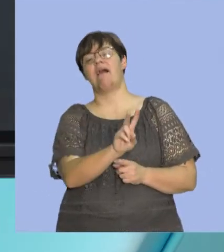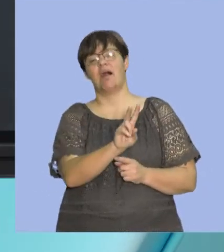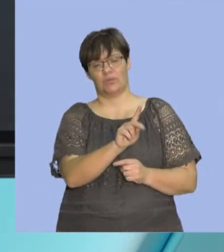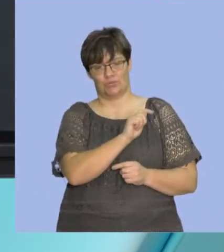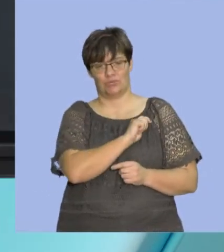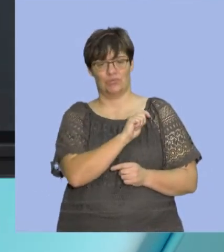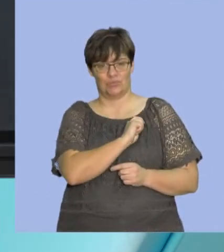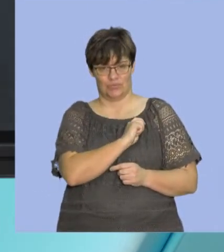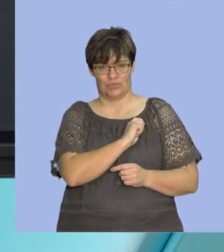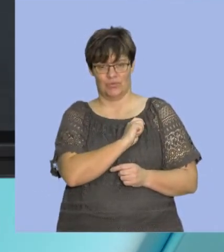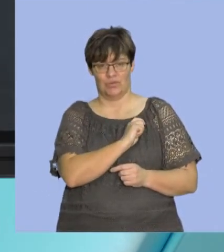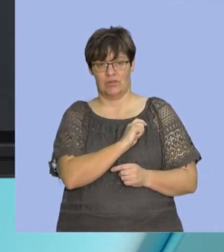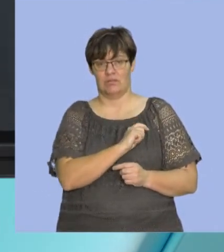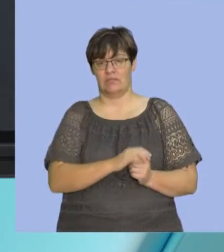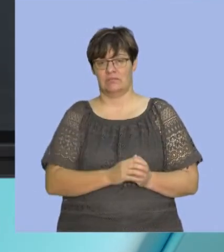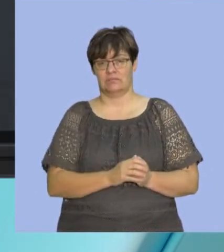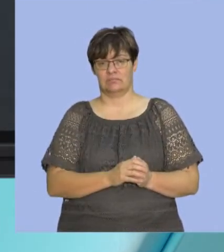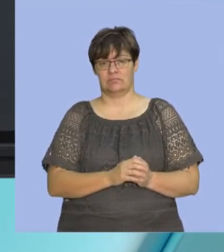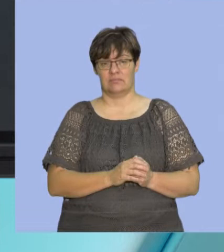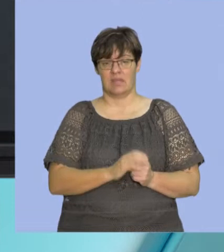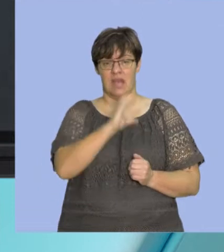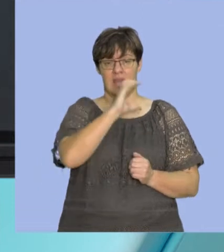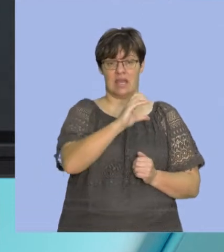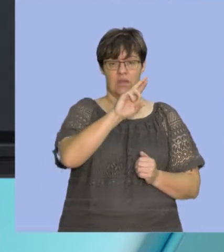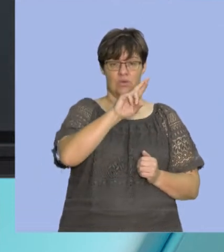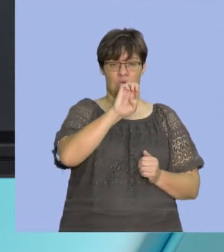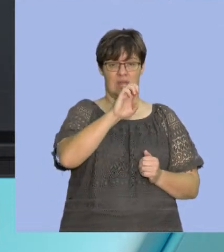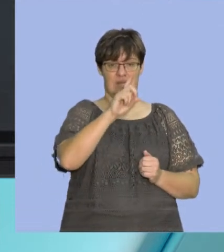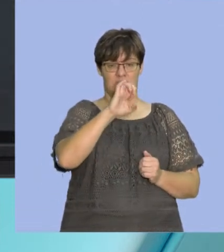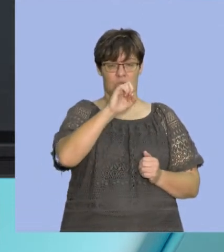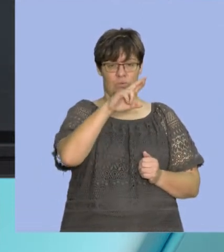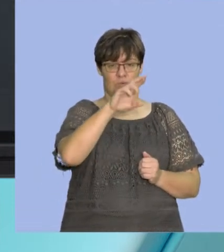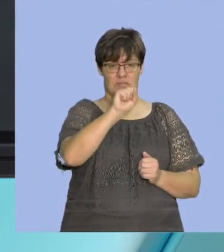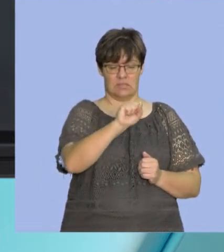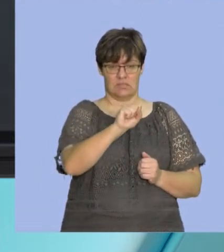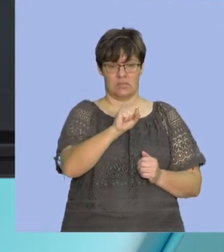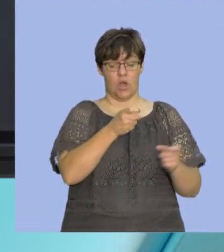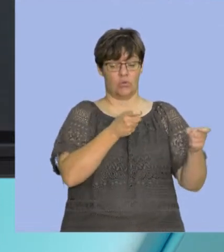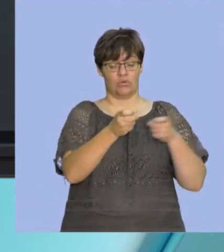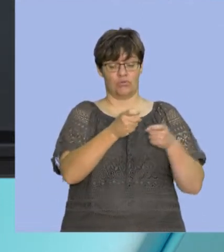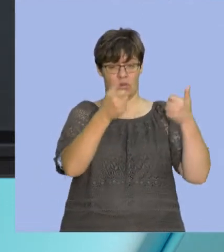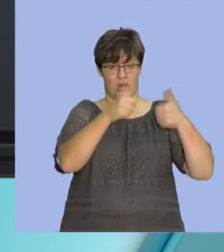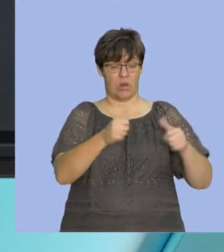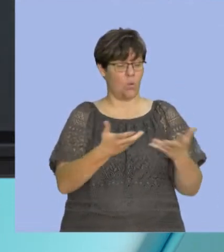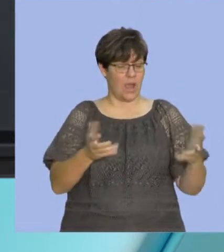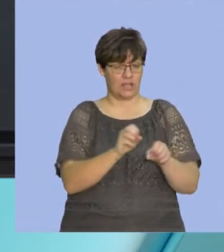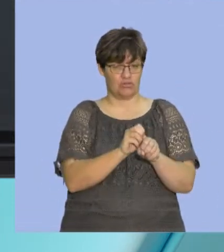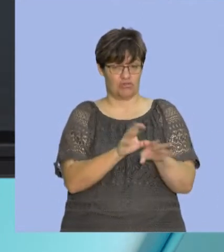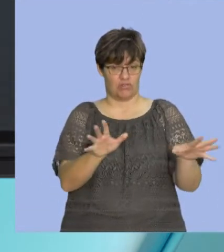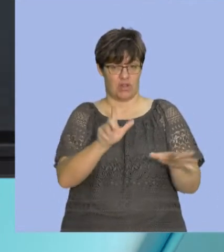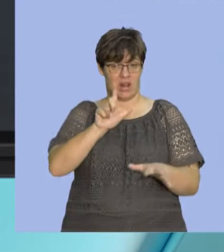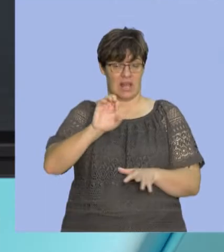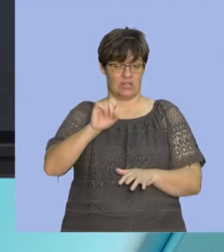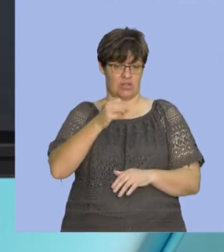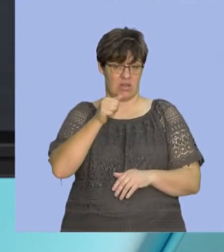that we have a creditors control account in our general ledger, which